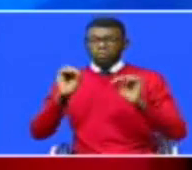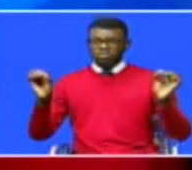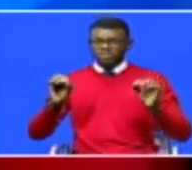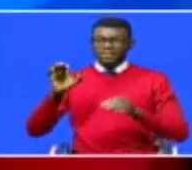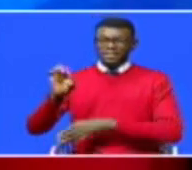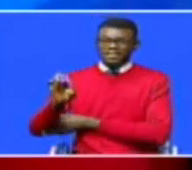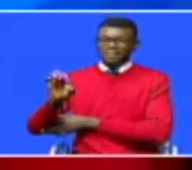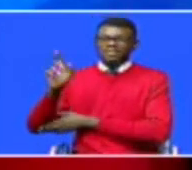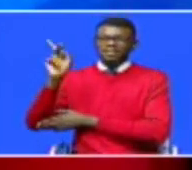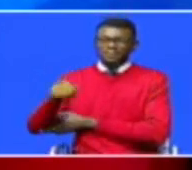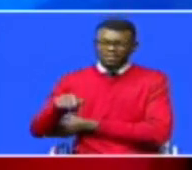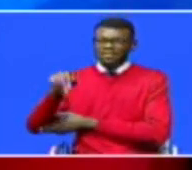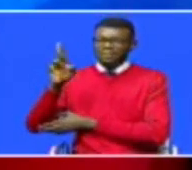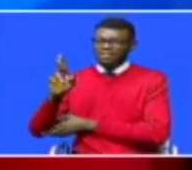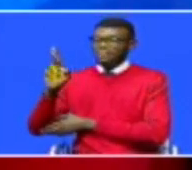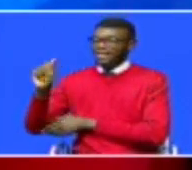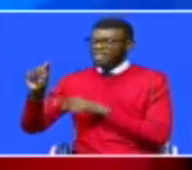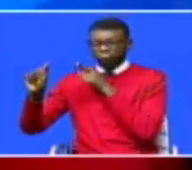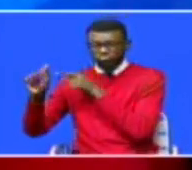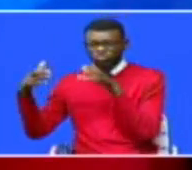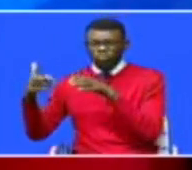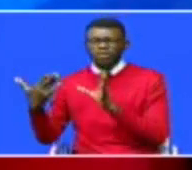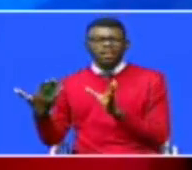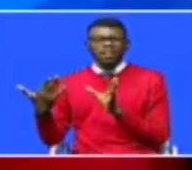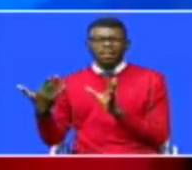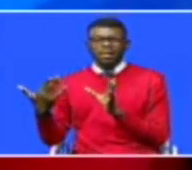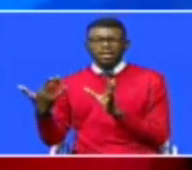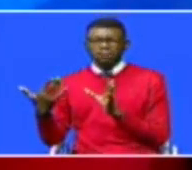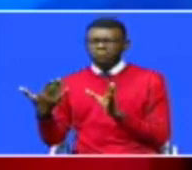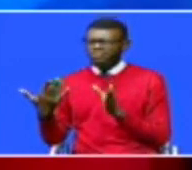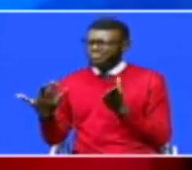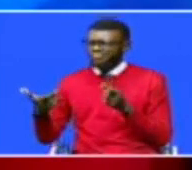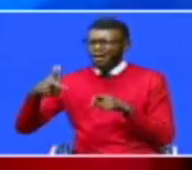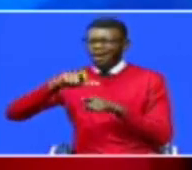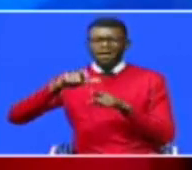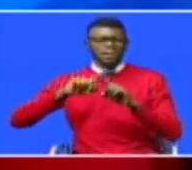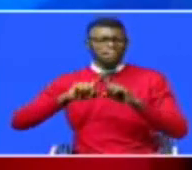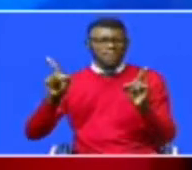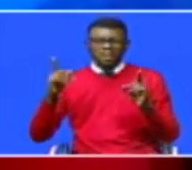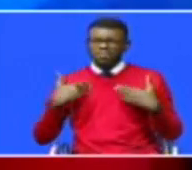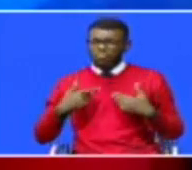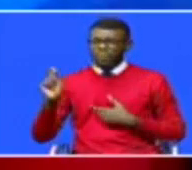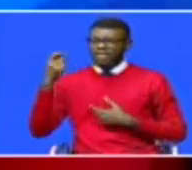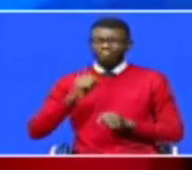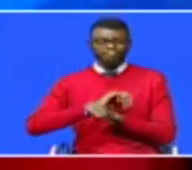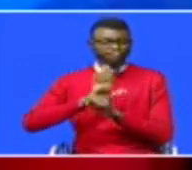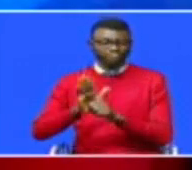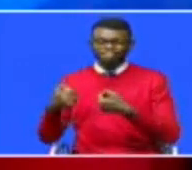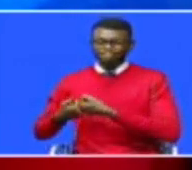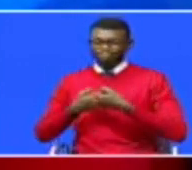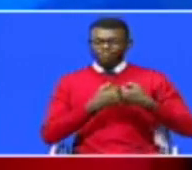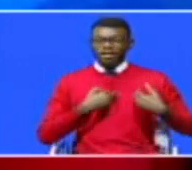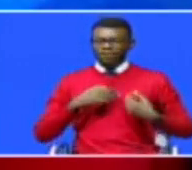and Petroleum Regulatory Authority coming at a time when Kenyans are battling the coronavirus pandemic. Alan